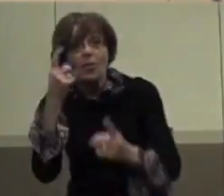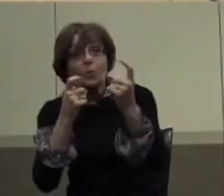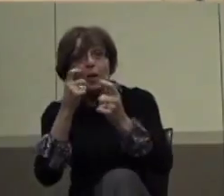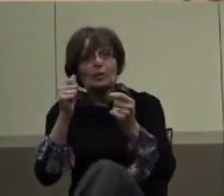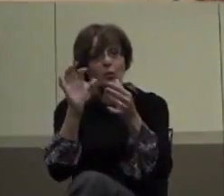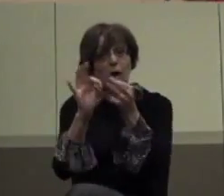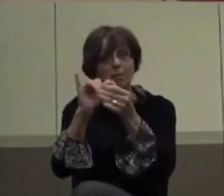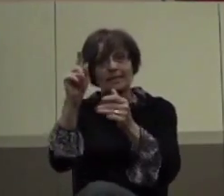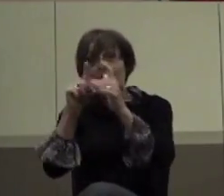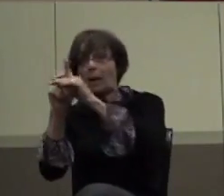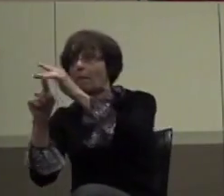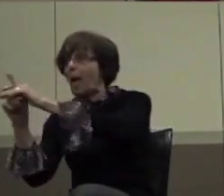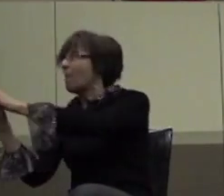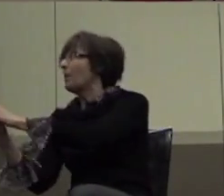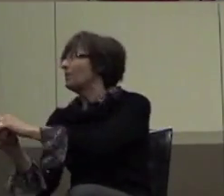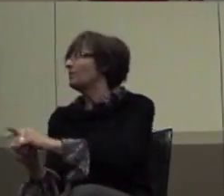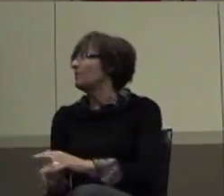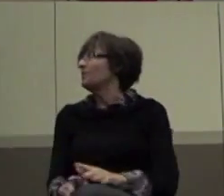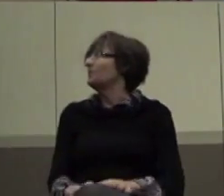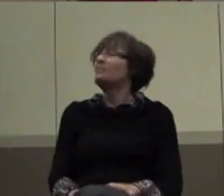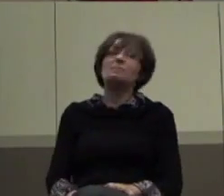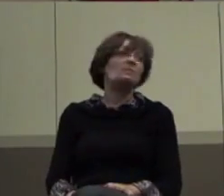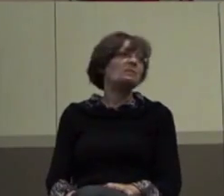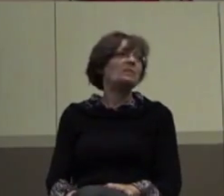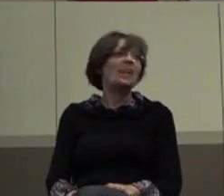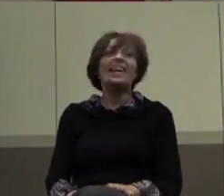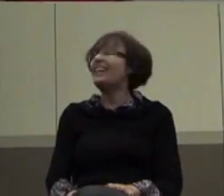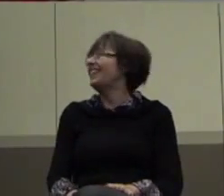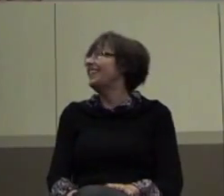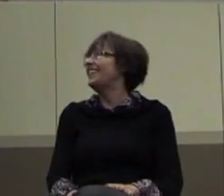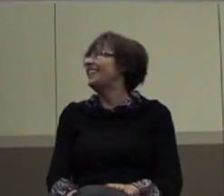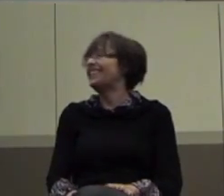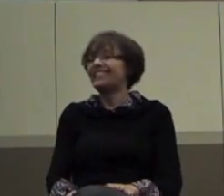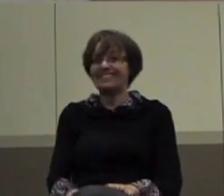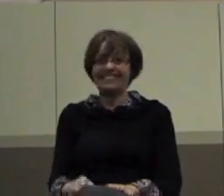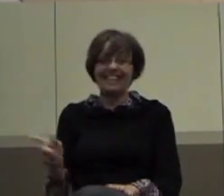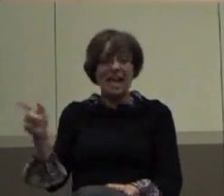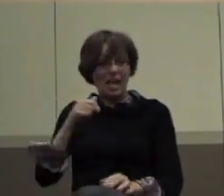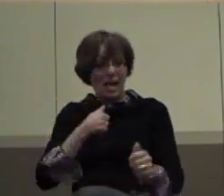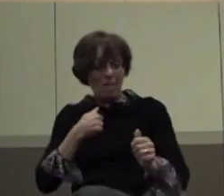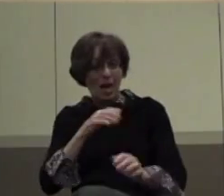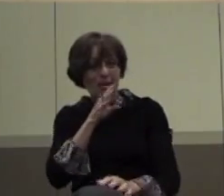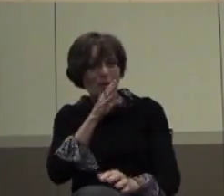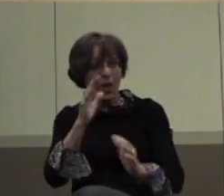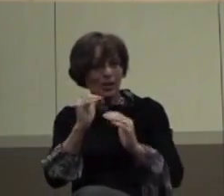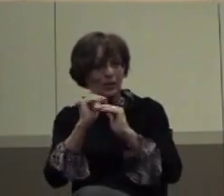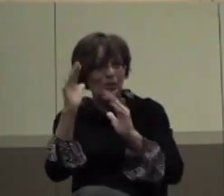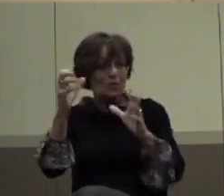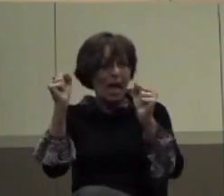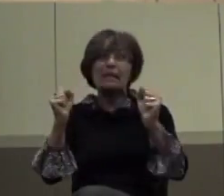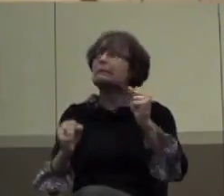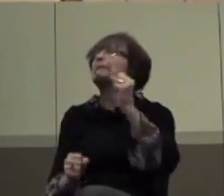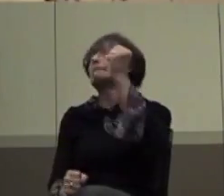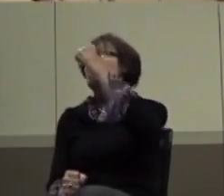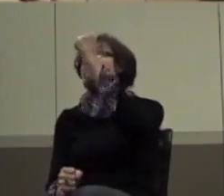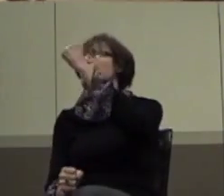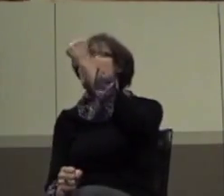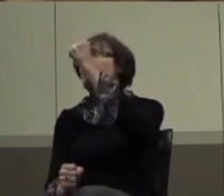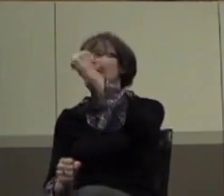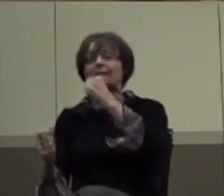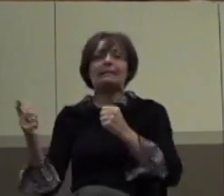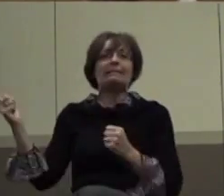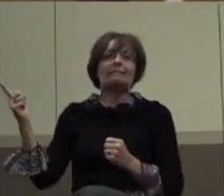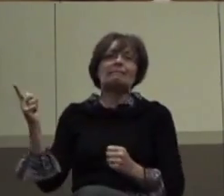fast? Am I talking way too fast? Yes, okay. You guys out there keep going, because I tend to do